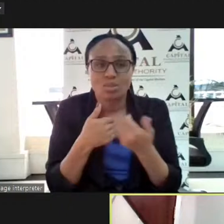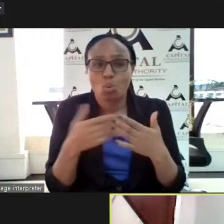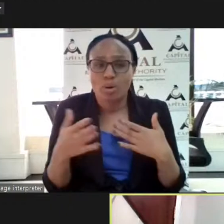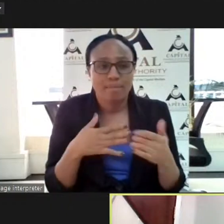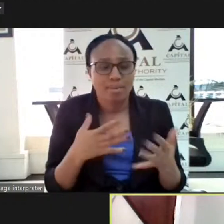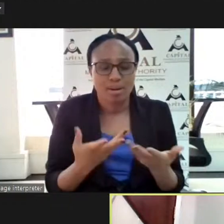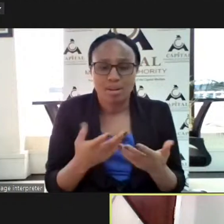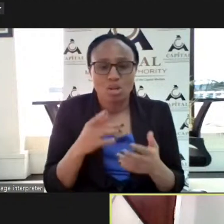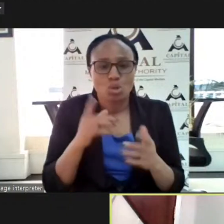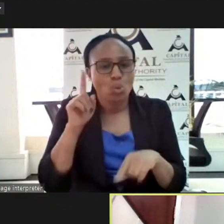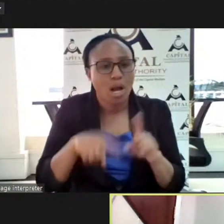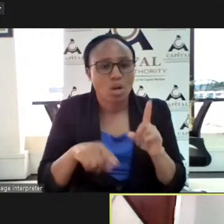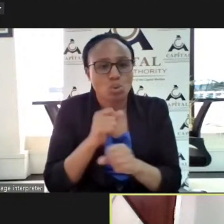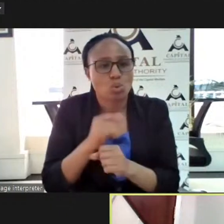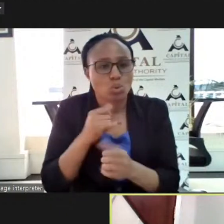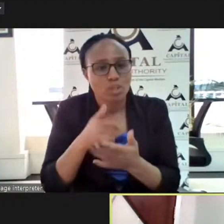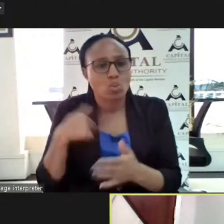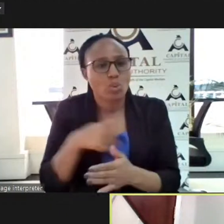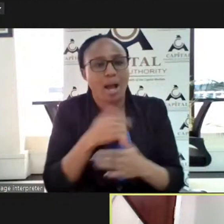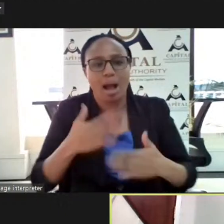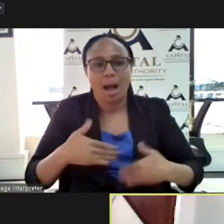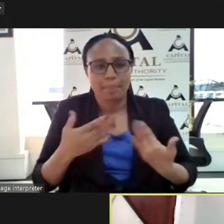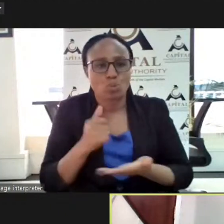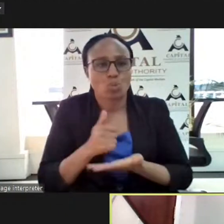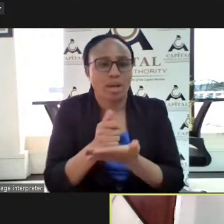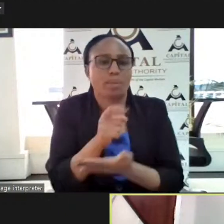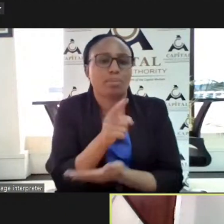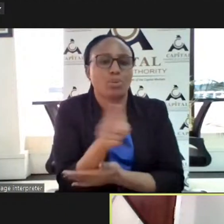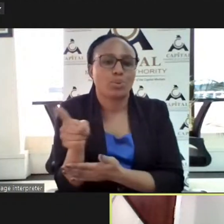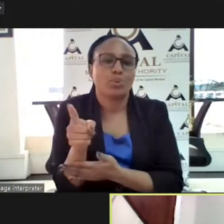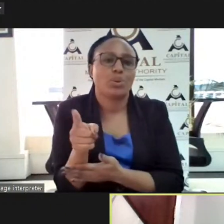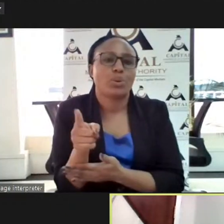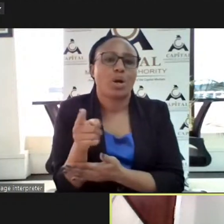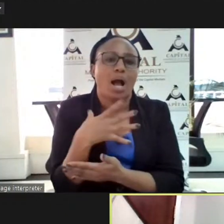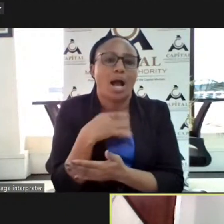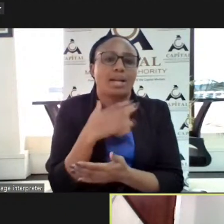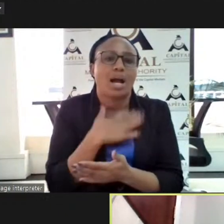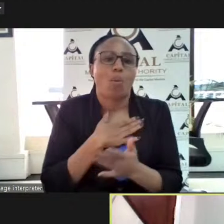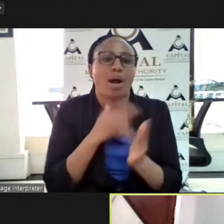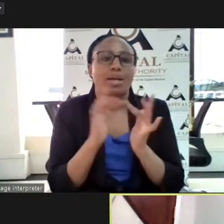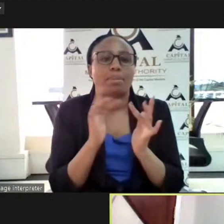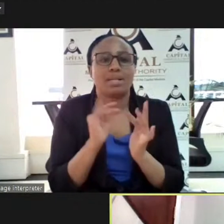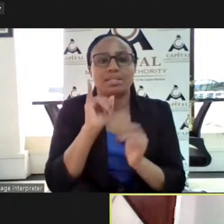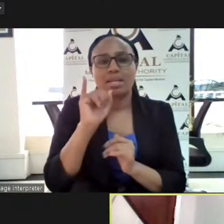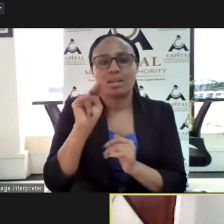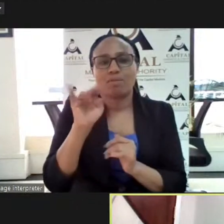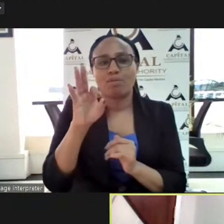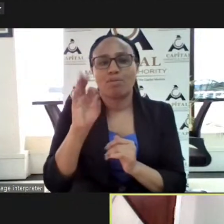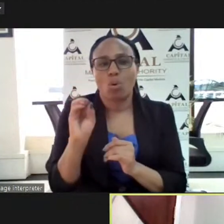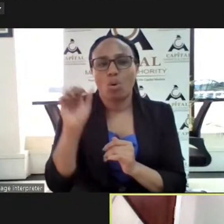able to do it, we're happy to help. And our email address is